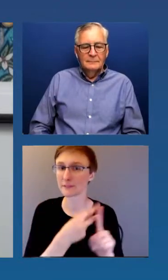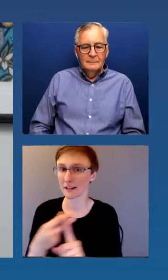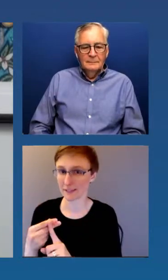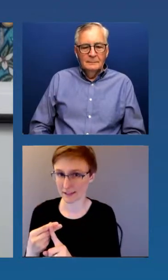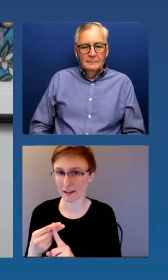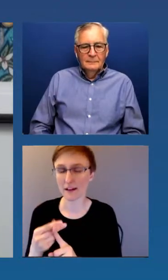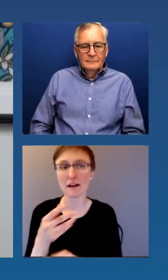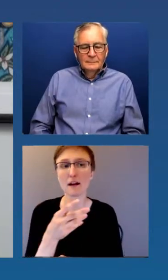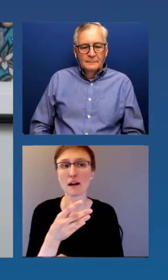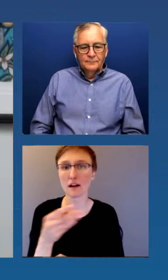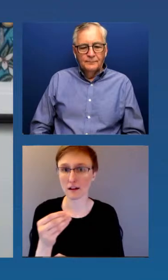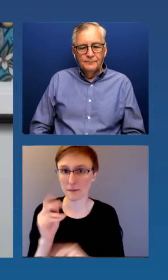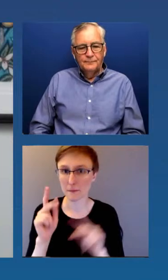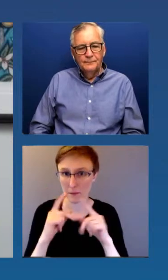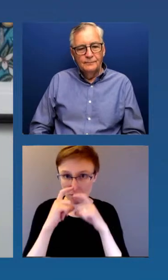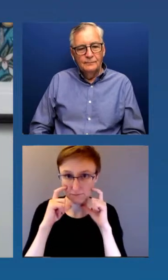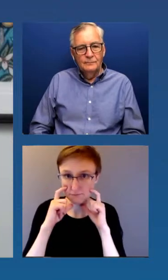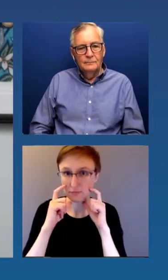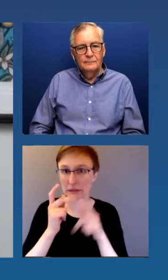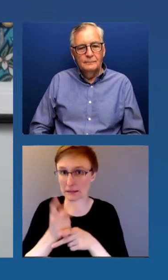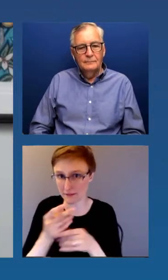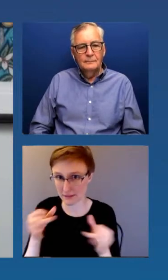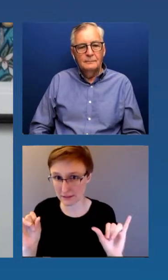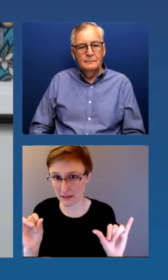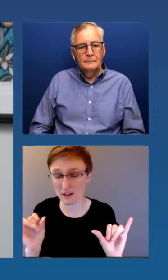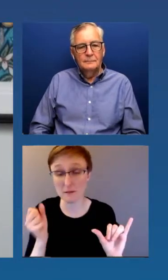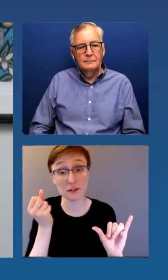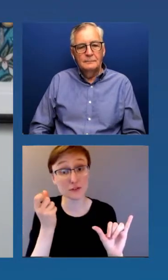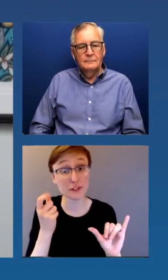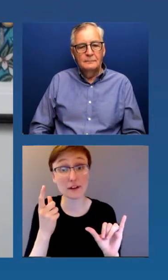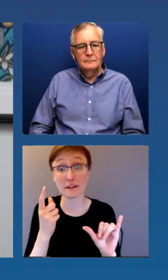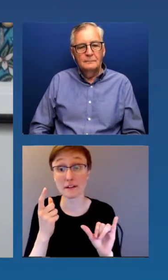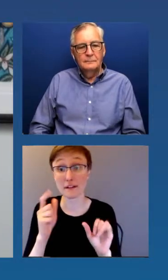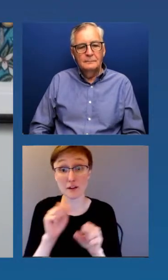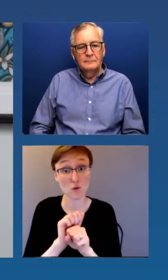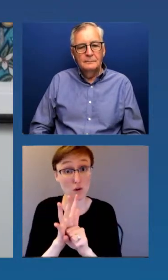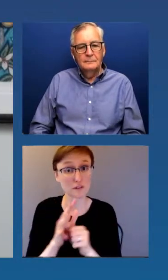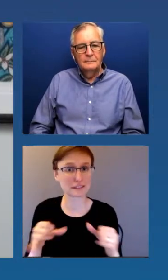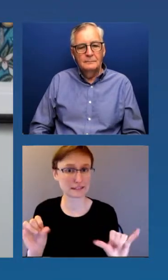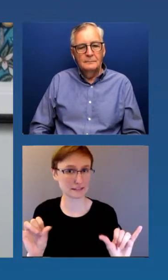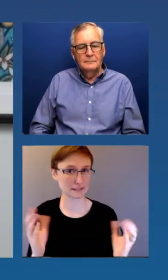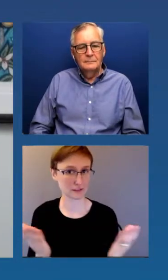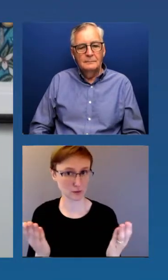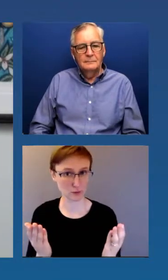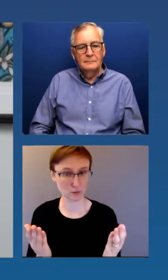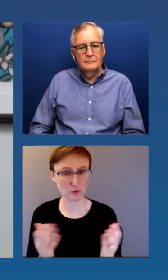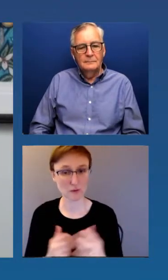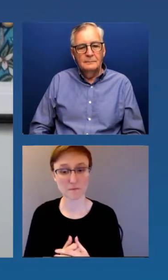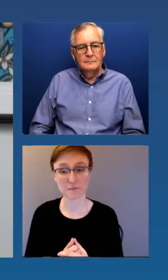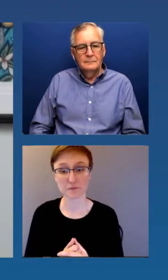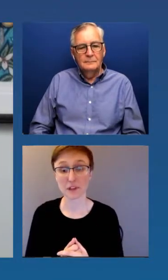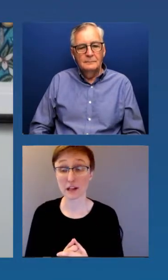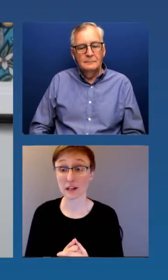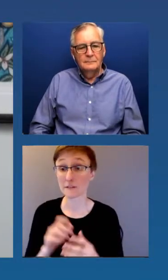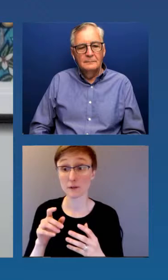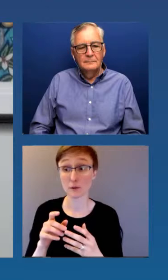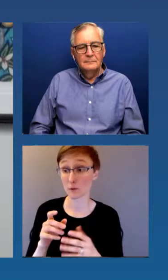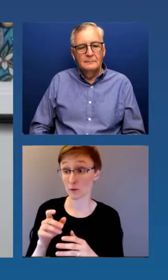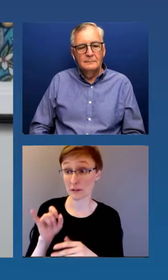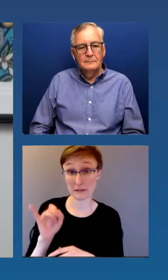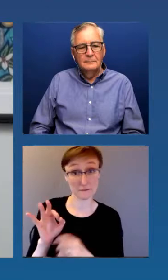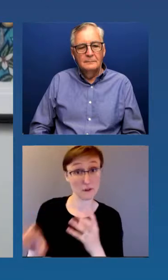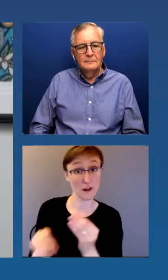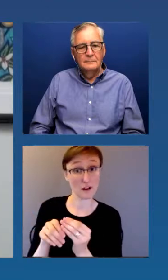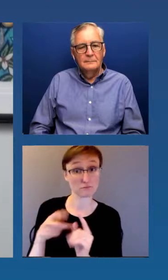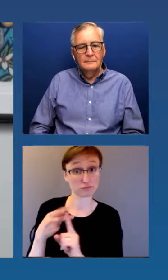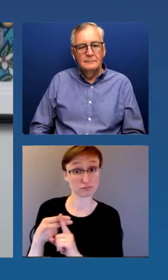still here. And so there's the opportunity to prevent cases. Each person who's vaccinated has better protection. So we